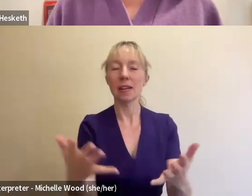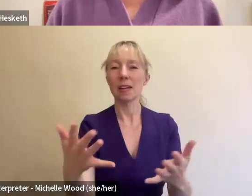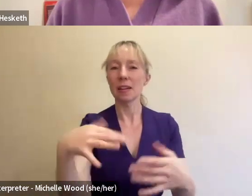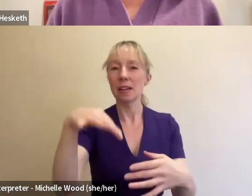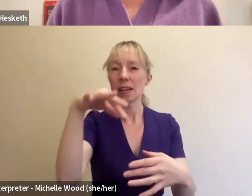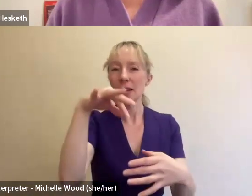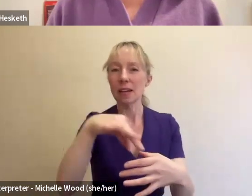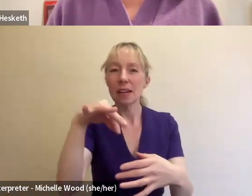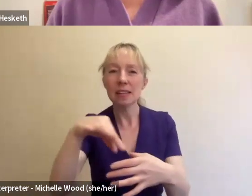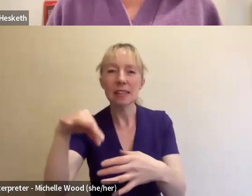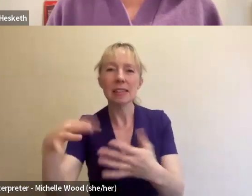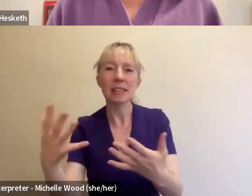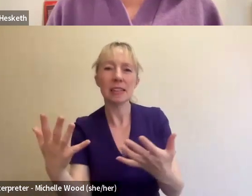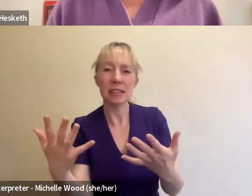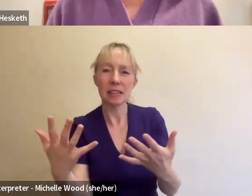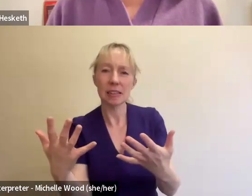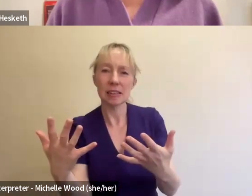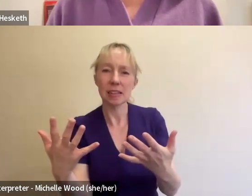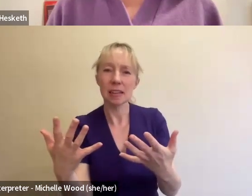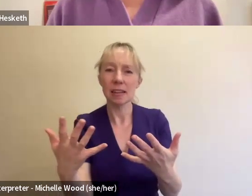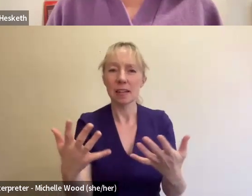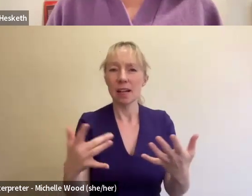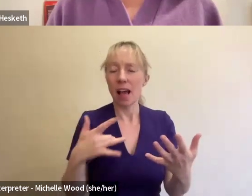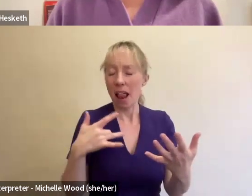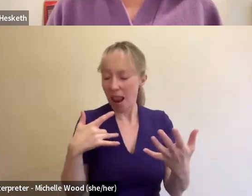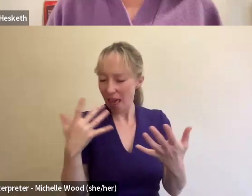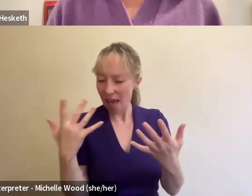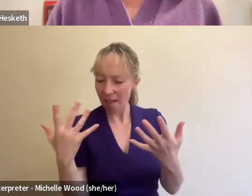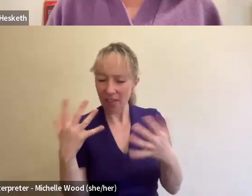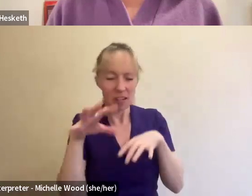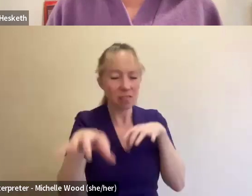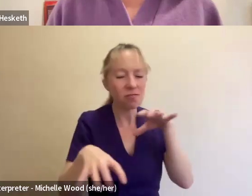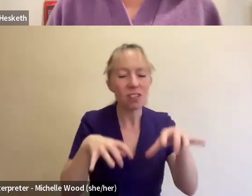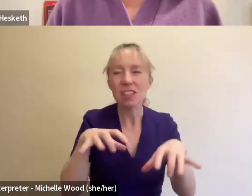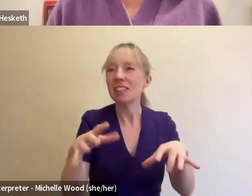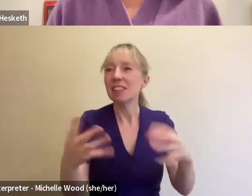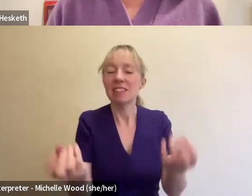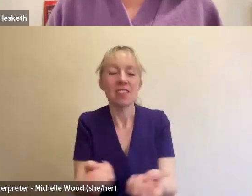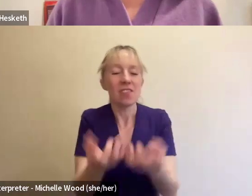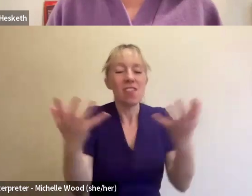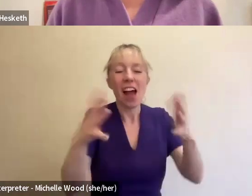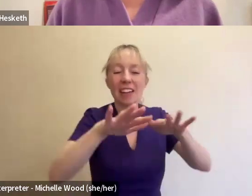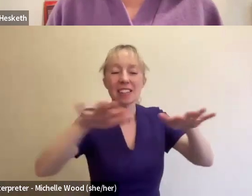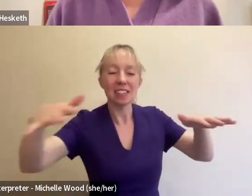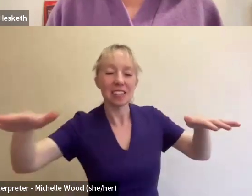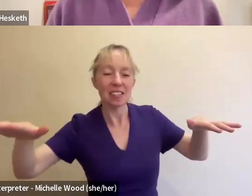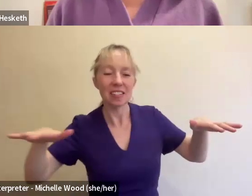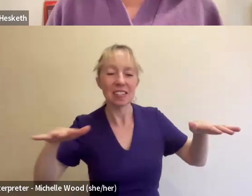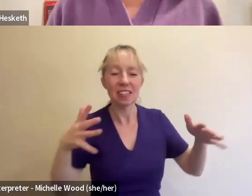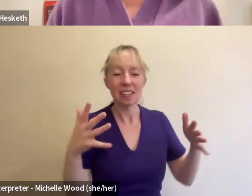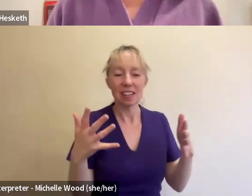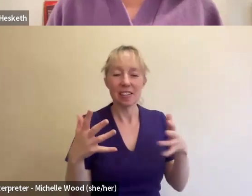the offing, the living creatures and the fresh terrain yearned for the rivers